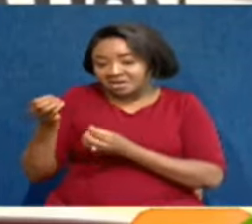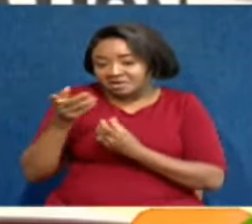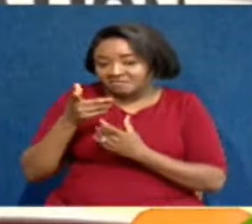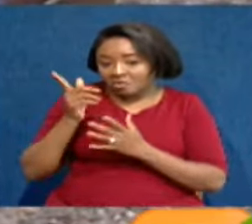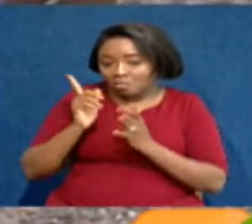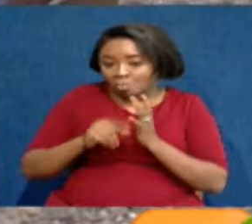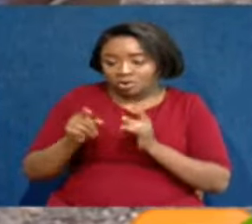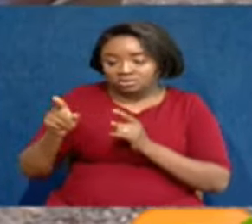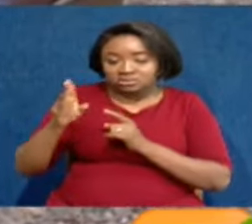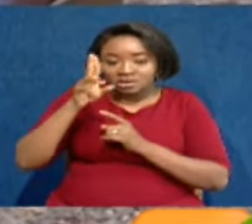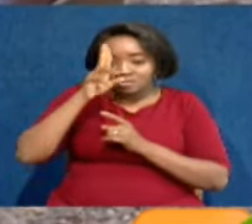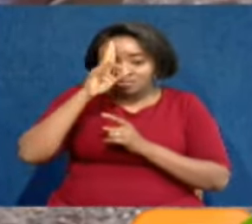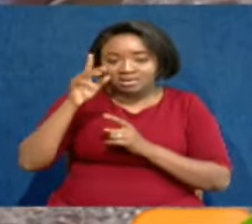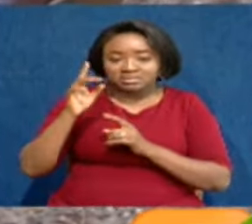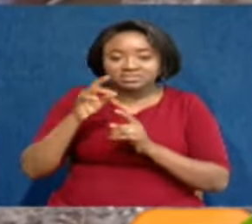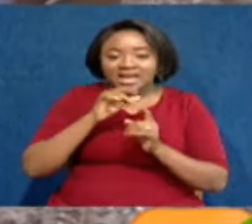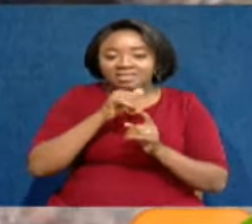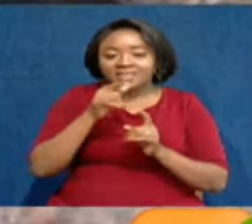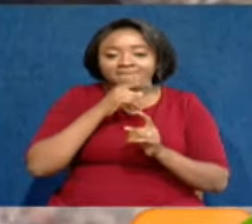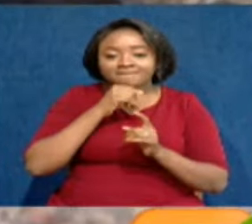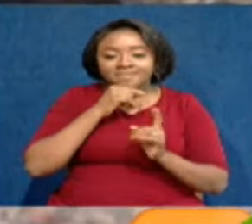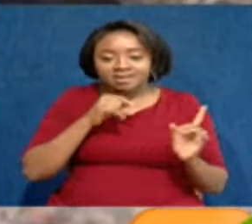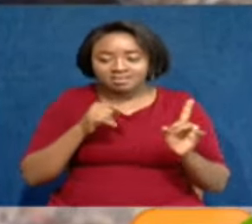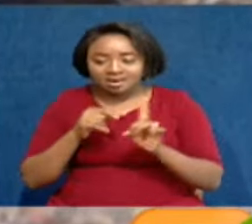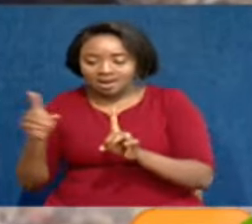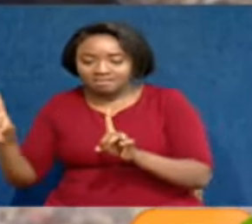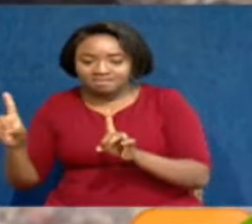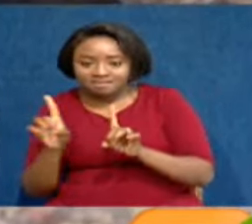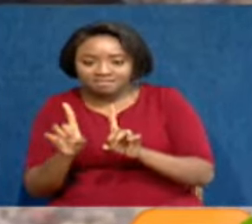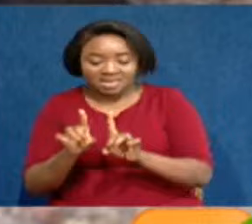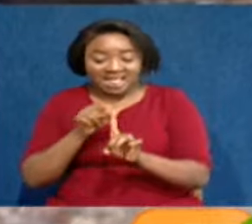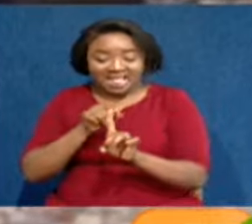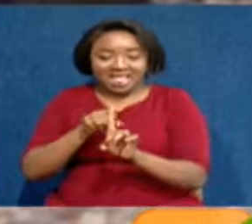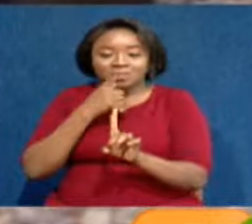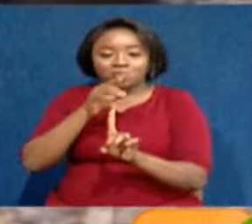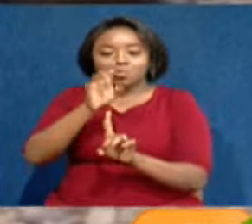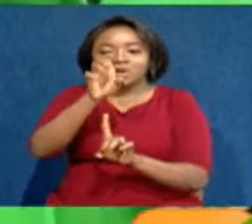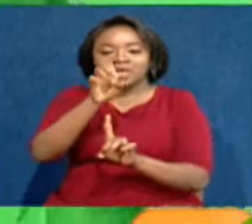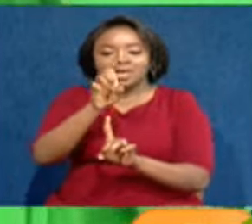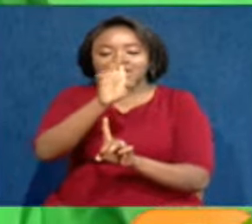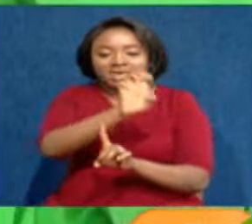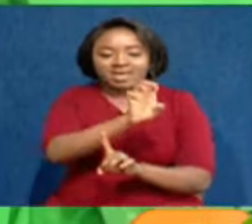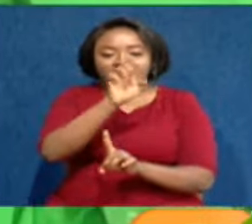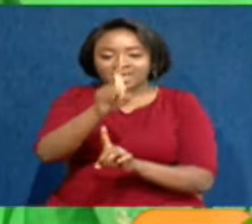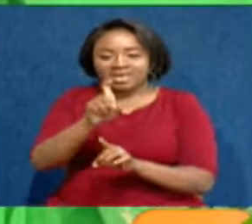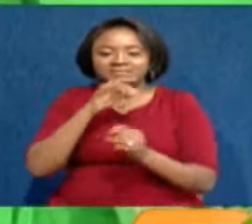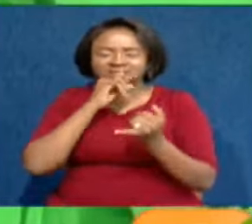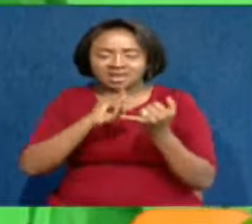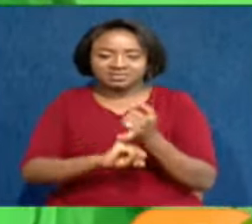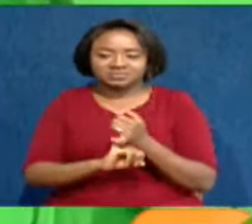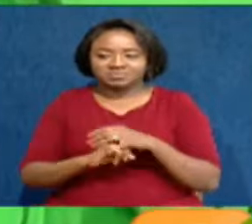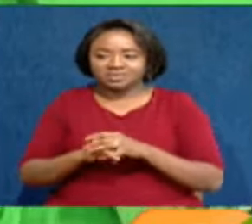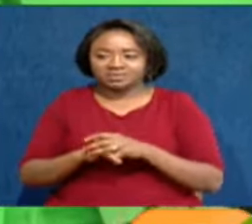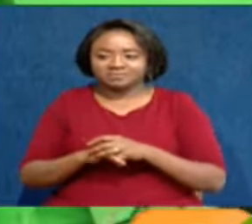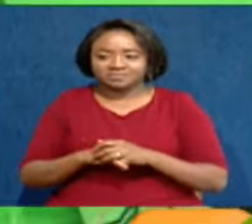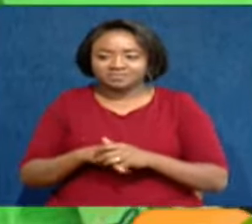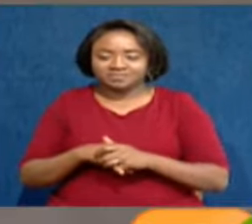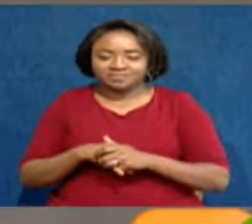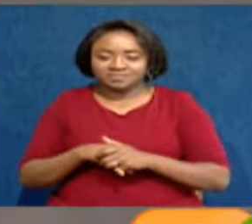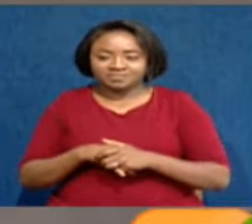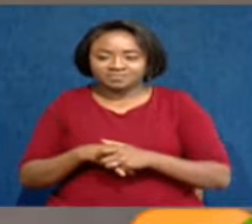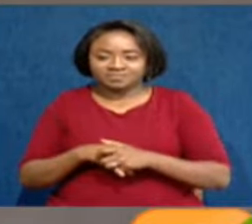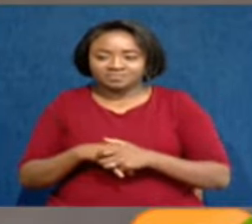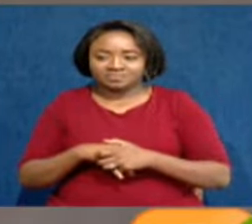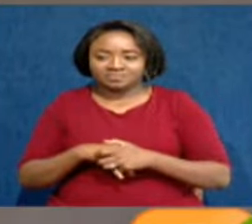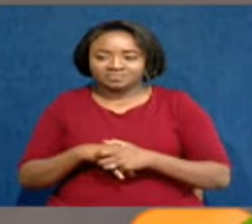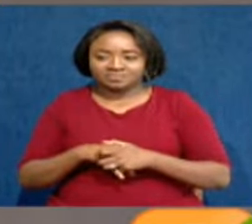said the officer was later picked by someone believed to be her ex-husband from Uyugis. There seemed to be a frosty relationship, and Eunice